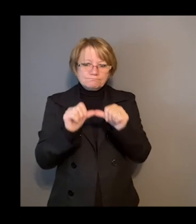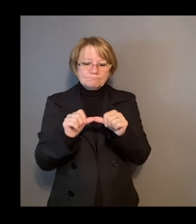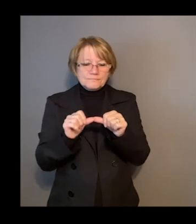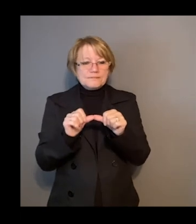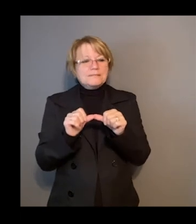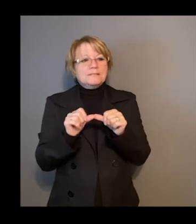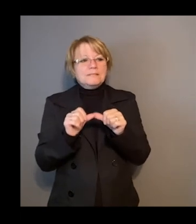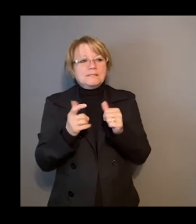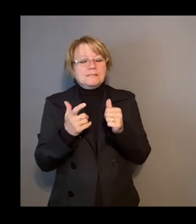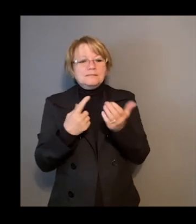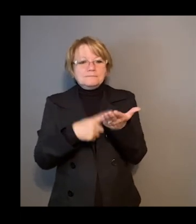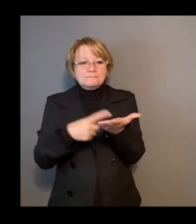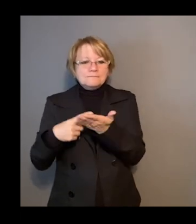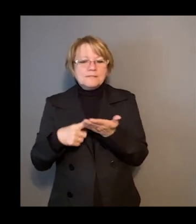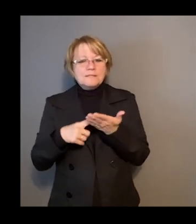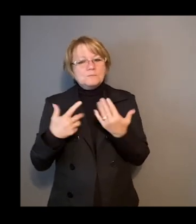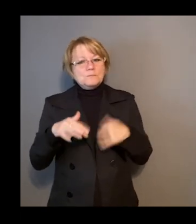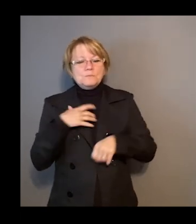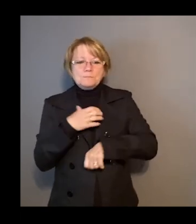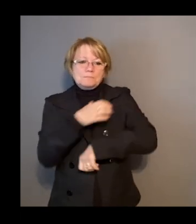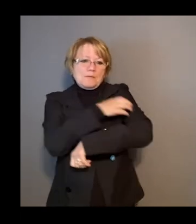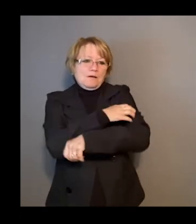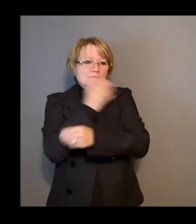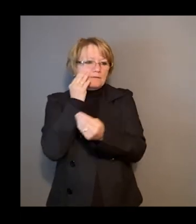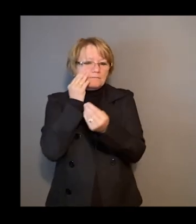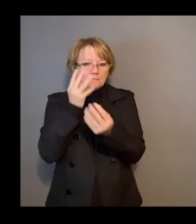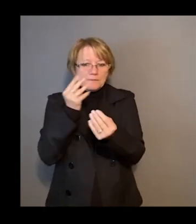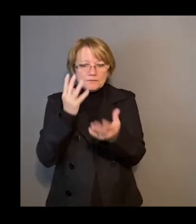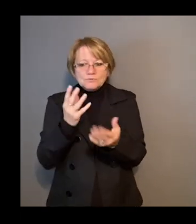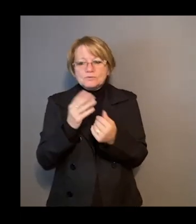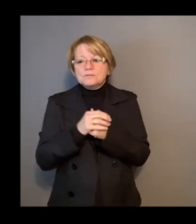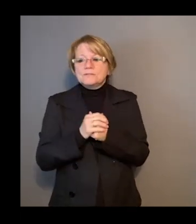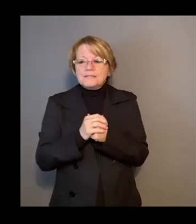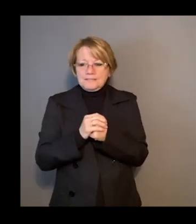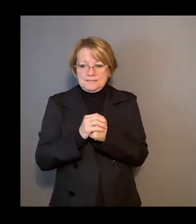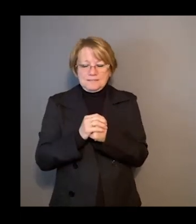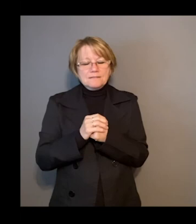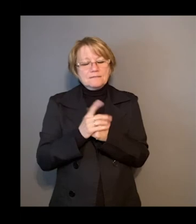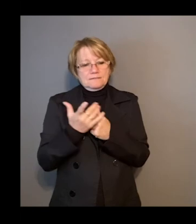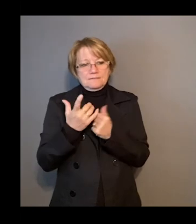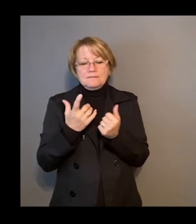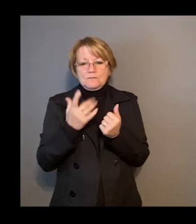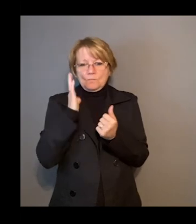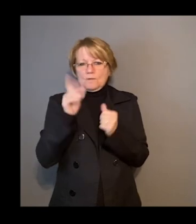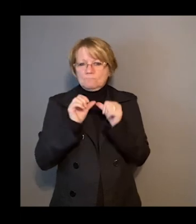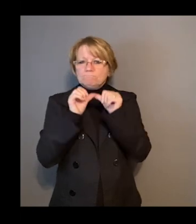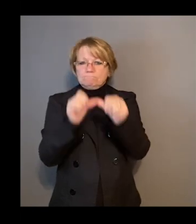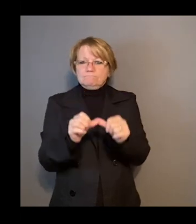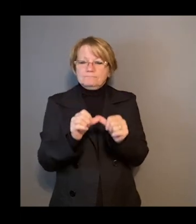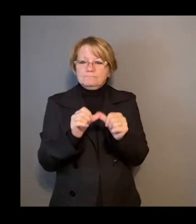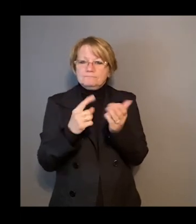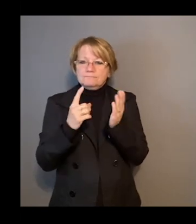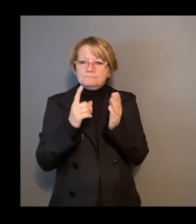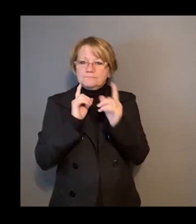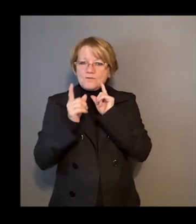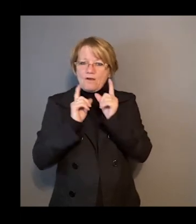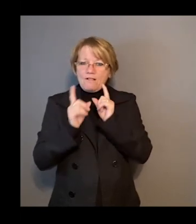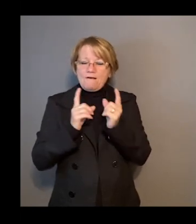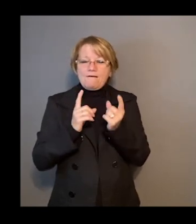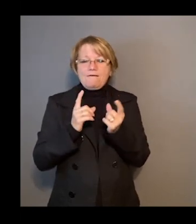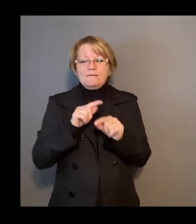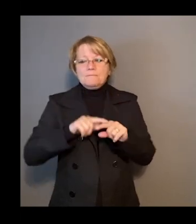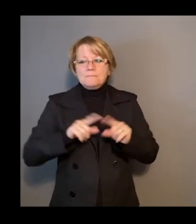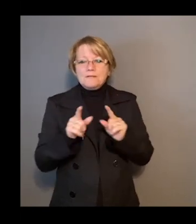in real time. And, you know, and these conversations will carry on and we'll. But I want to get to our next phase. And